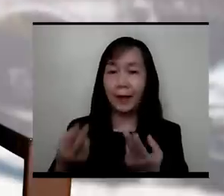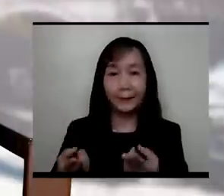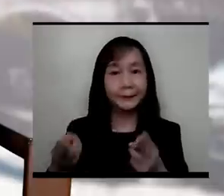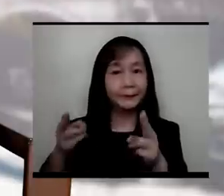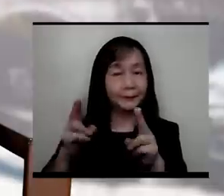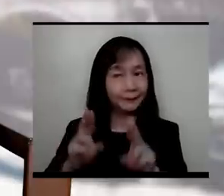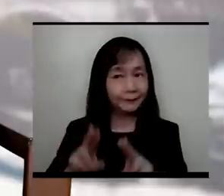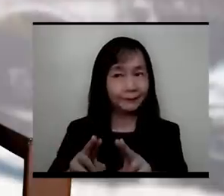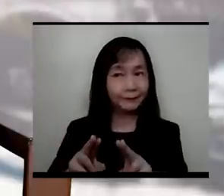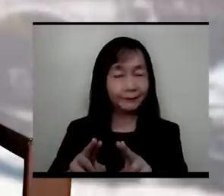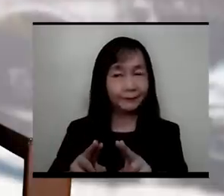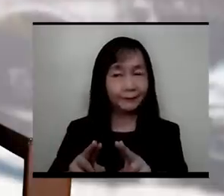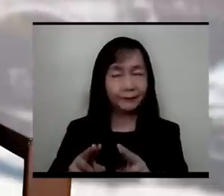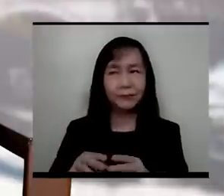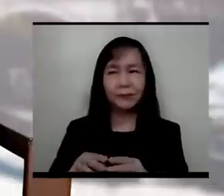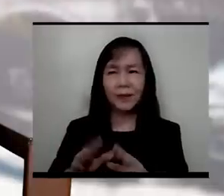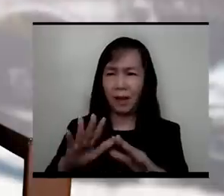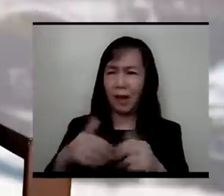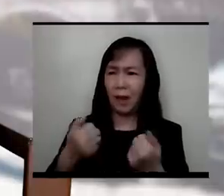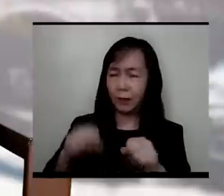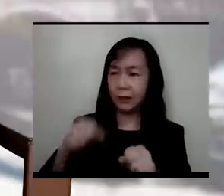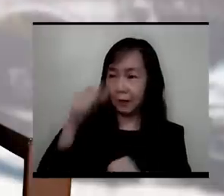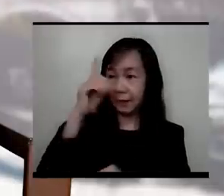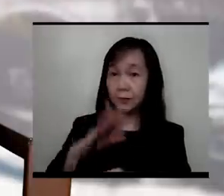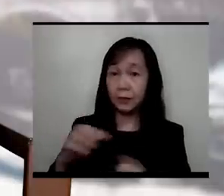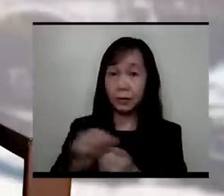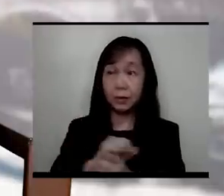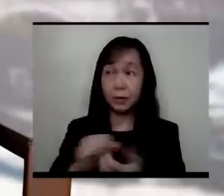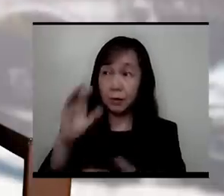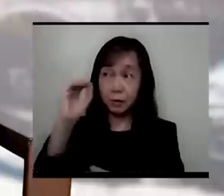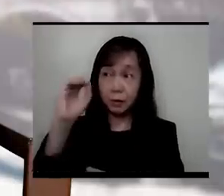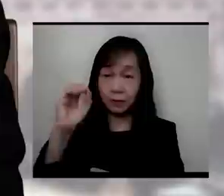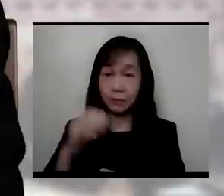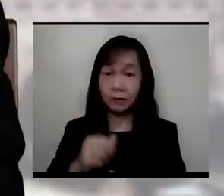that How can God destroy his own?